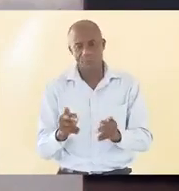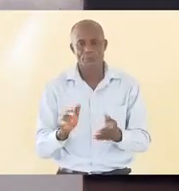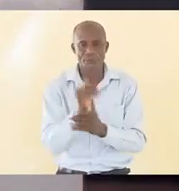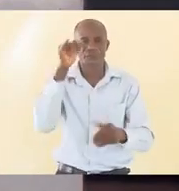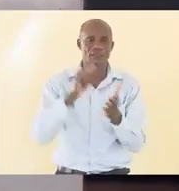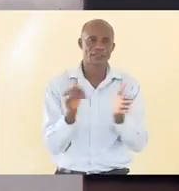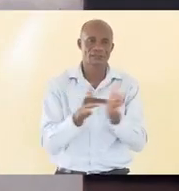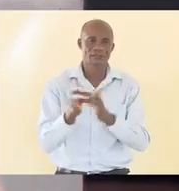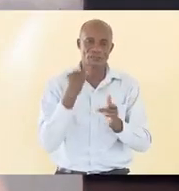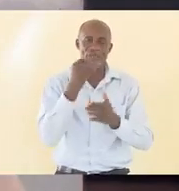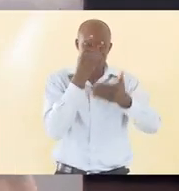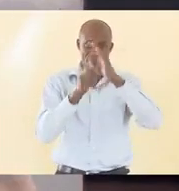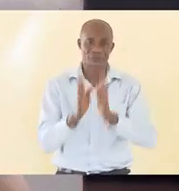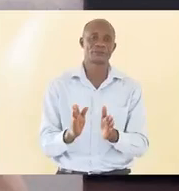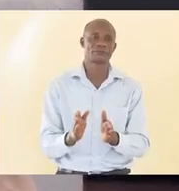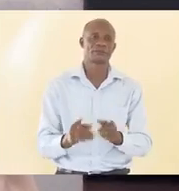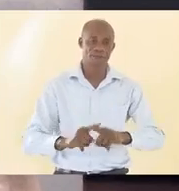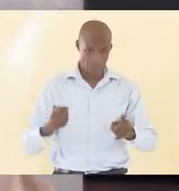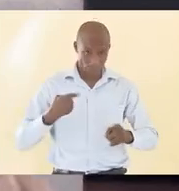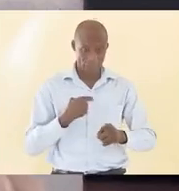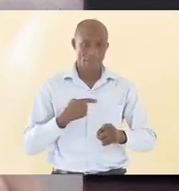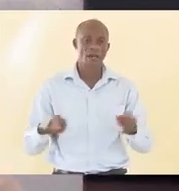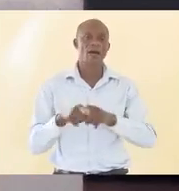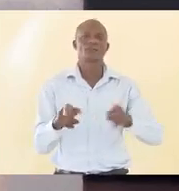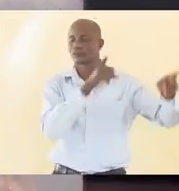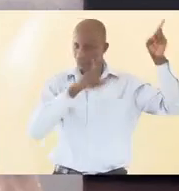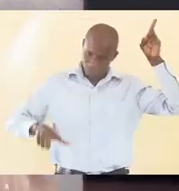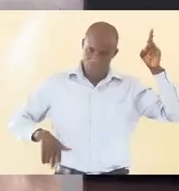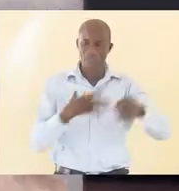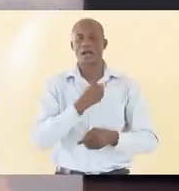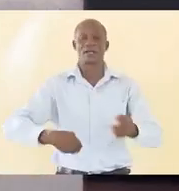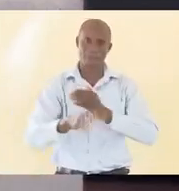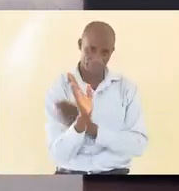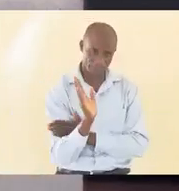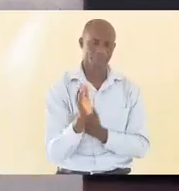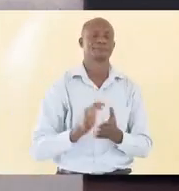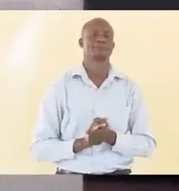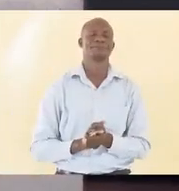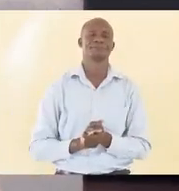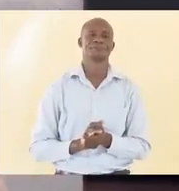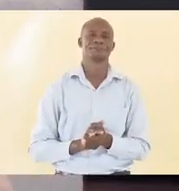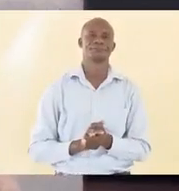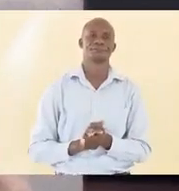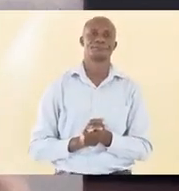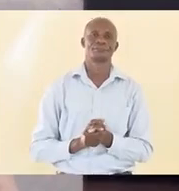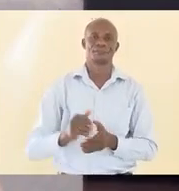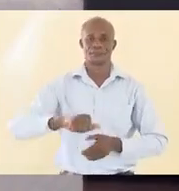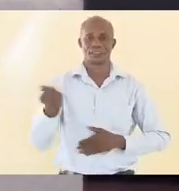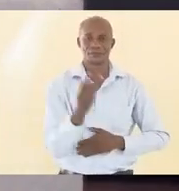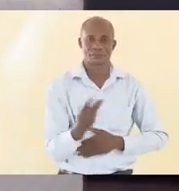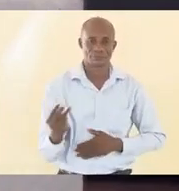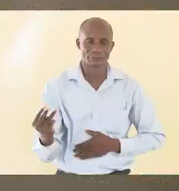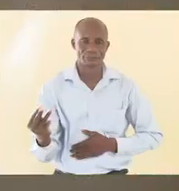Jesus is a prophet, but that he is Lord and God, and that he is risen from the dead. Yes. Yes. And